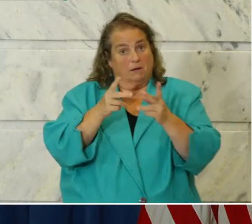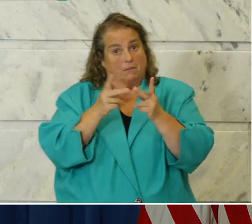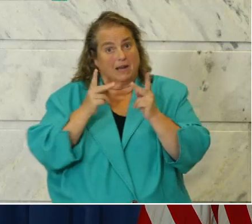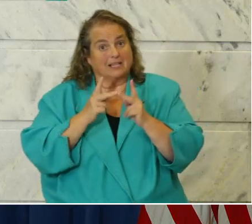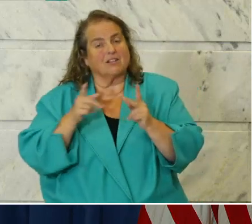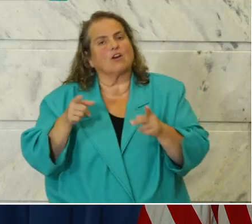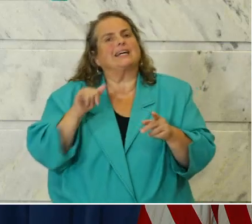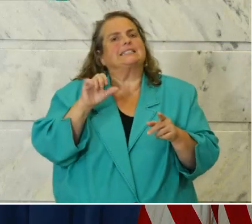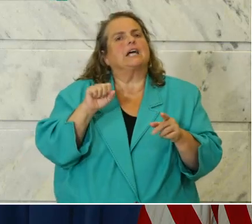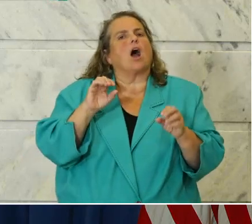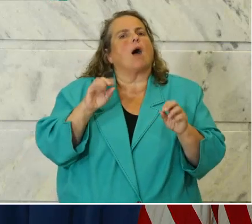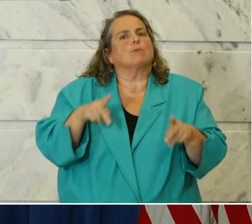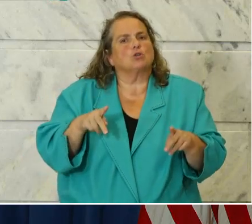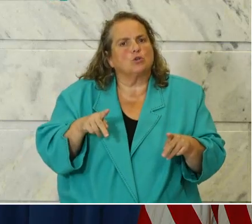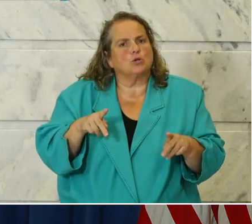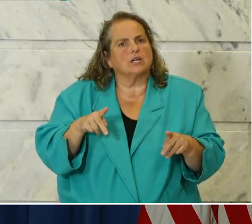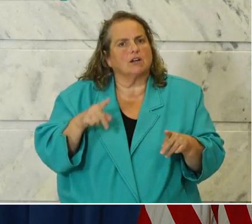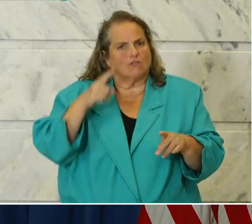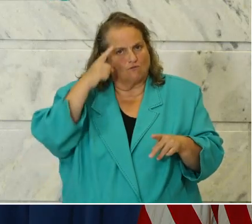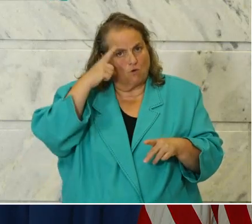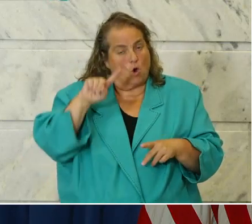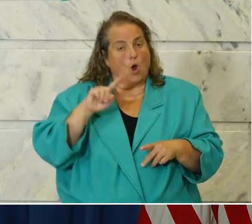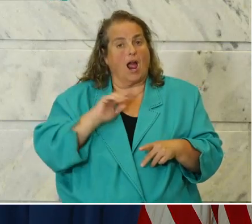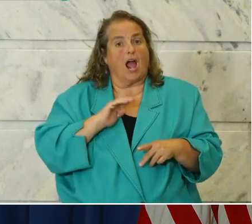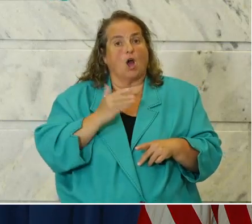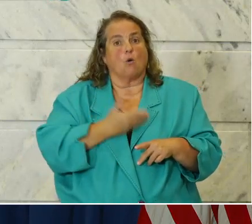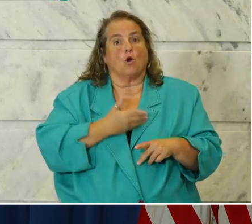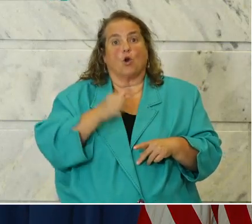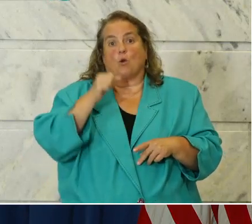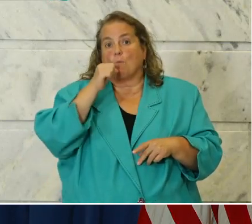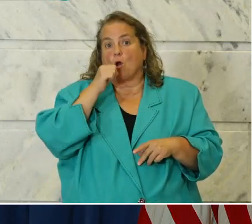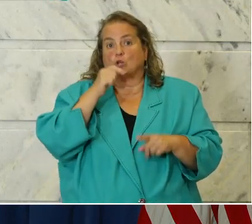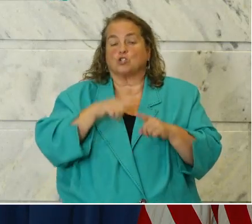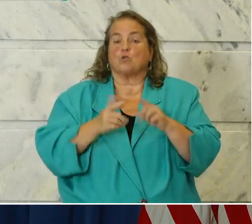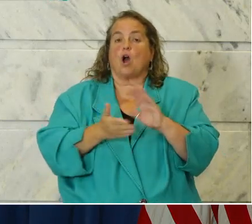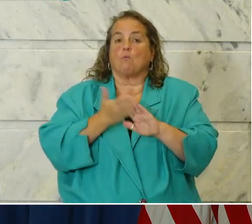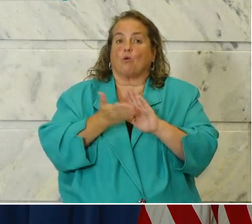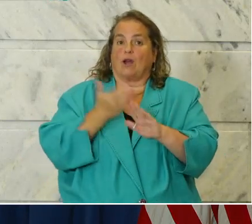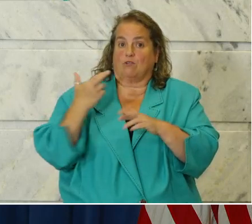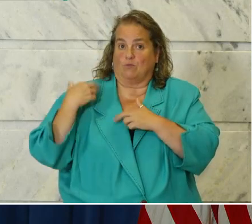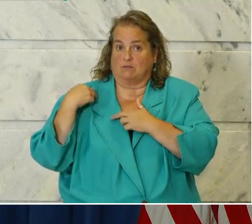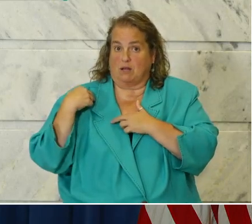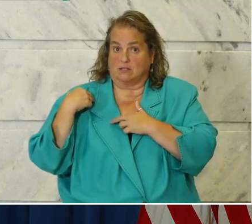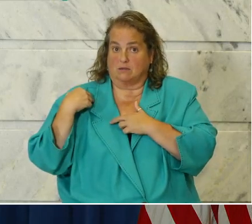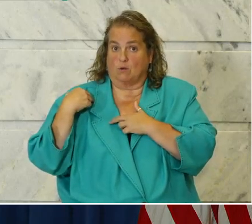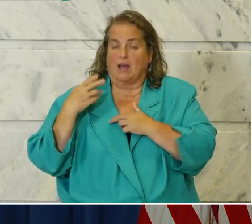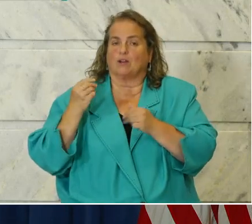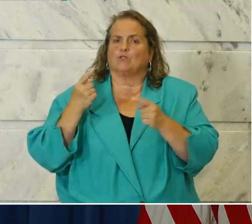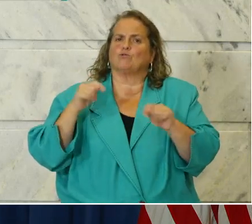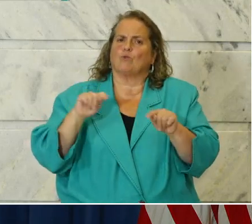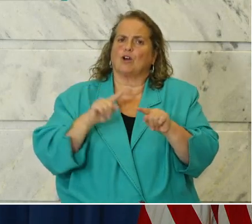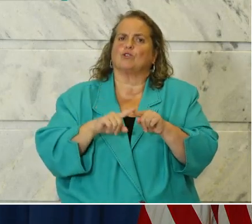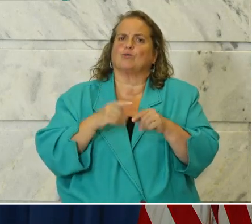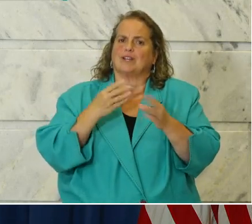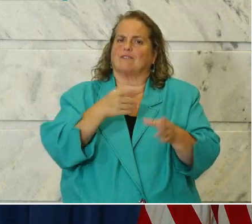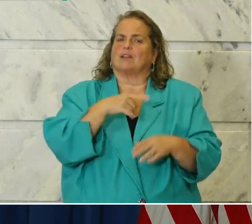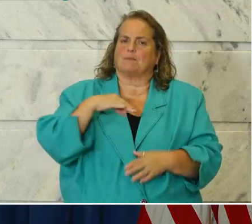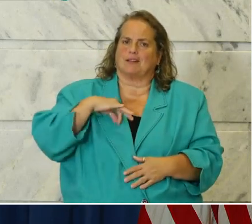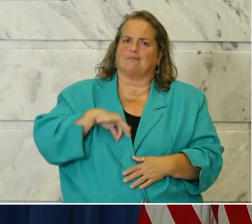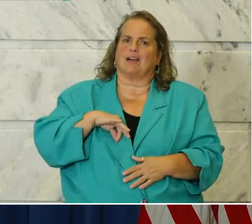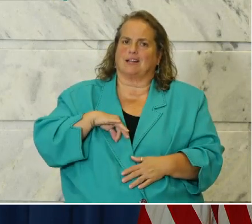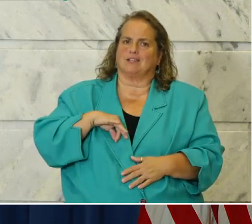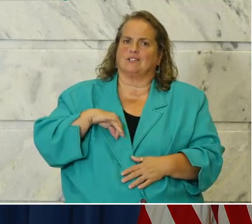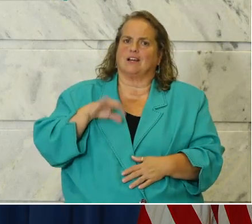an opportunity for our bars to operate responsibly and to try to give them that advantage or